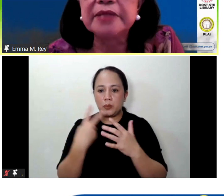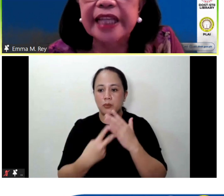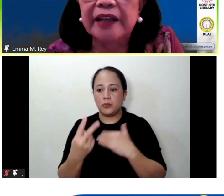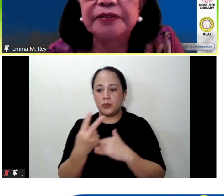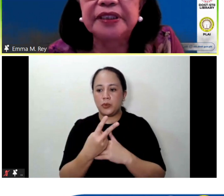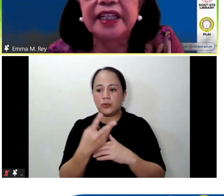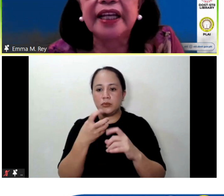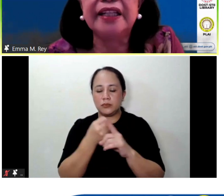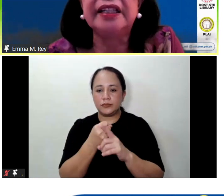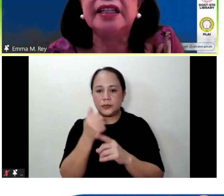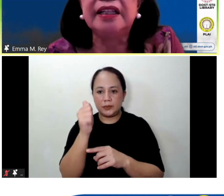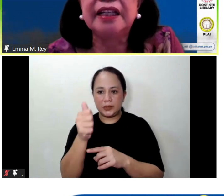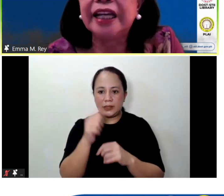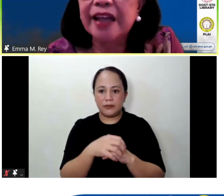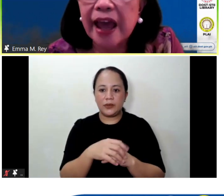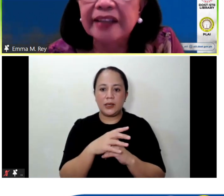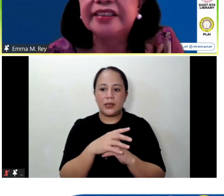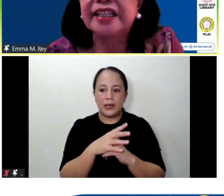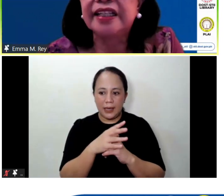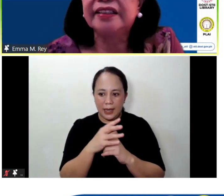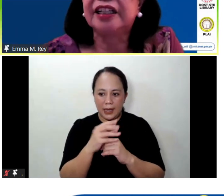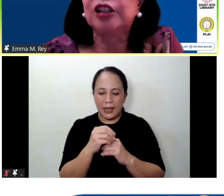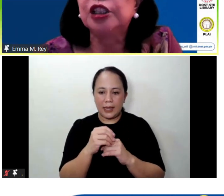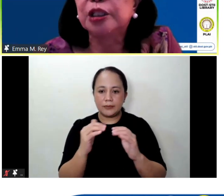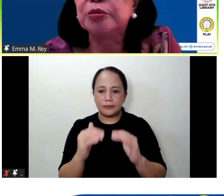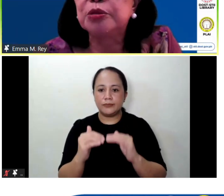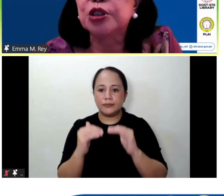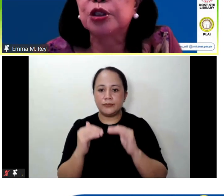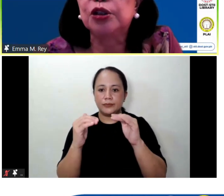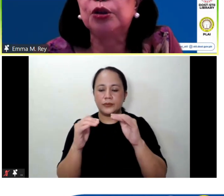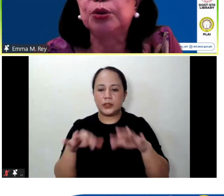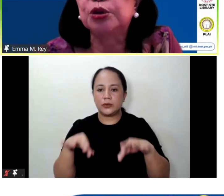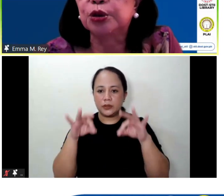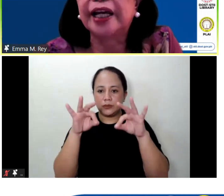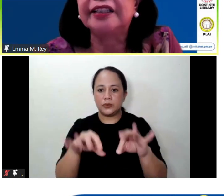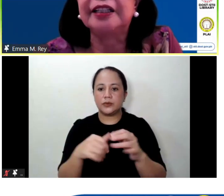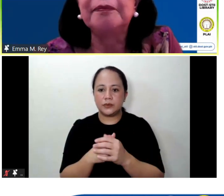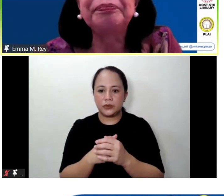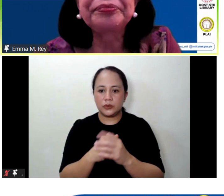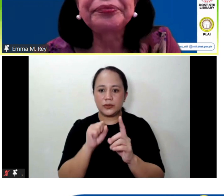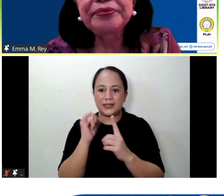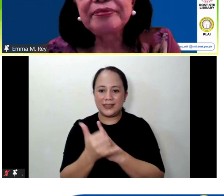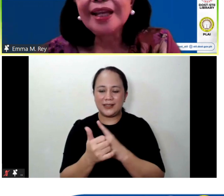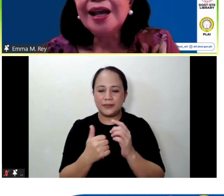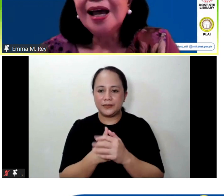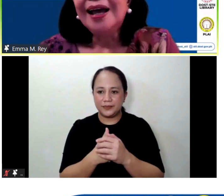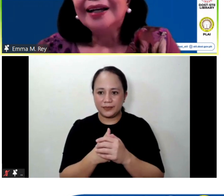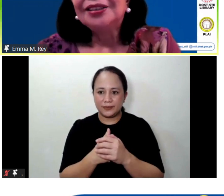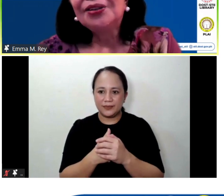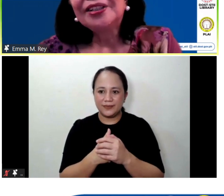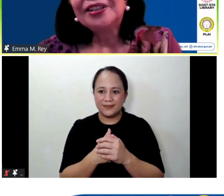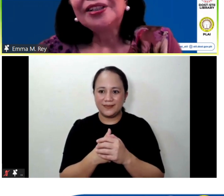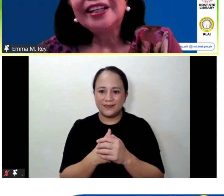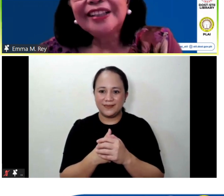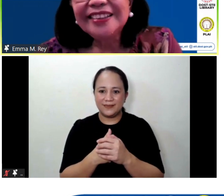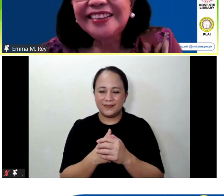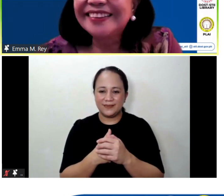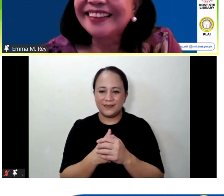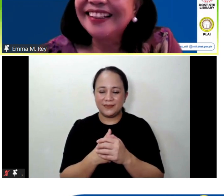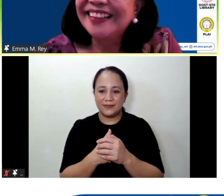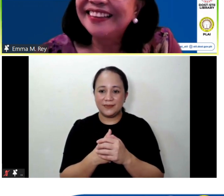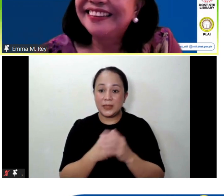enriching themselves and in enhancing their contribution to society. So